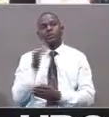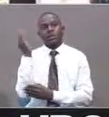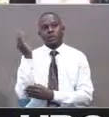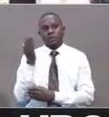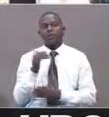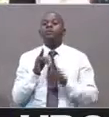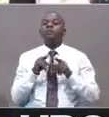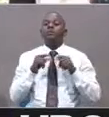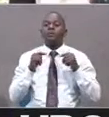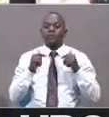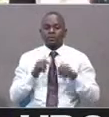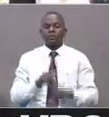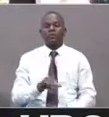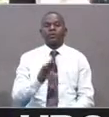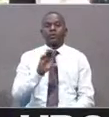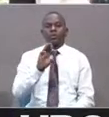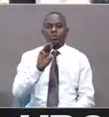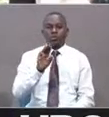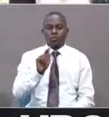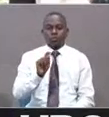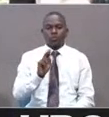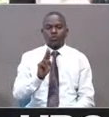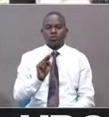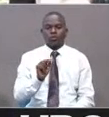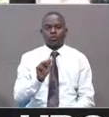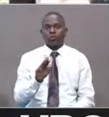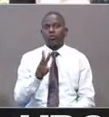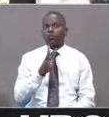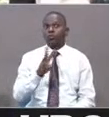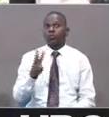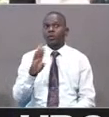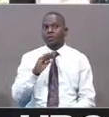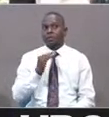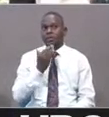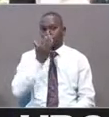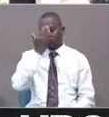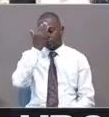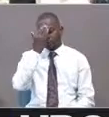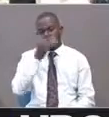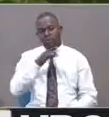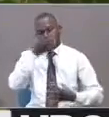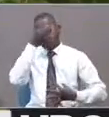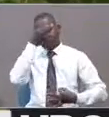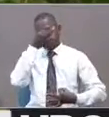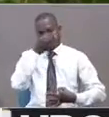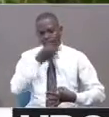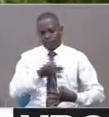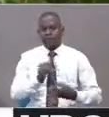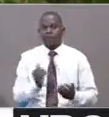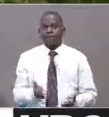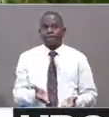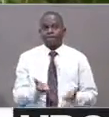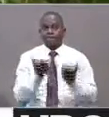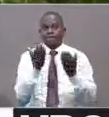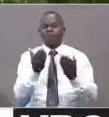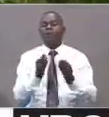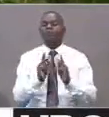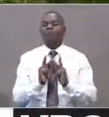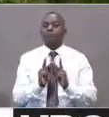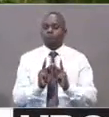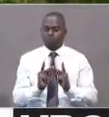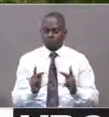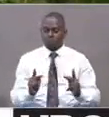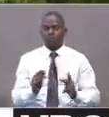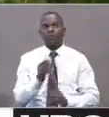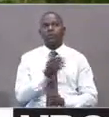Right Reverend Johnson Twinomu Jr., Bishop of West Ankole Diocese, urged the faithful to promote what pleases God.